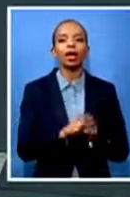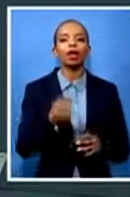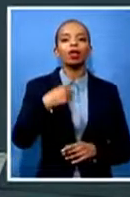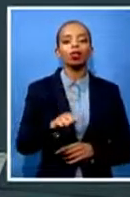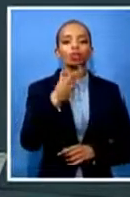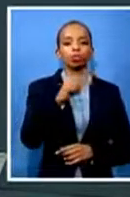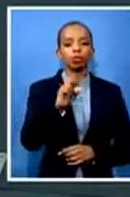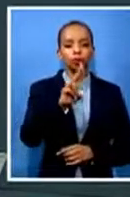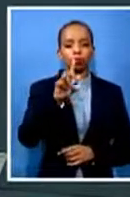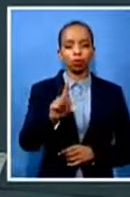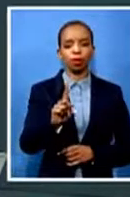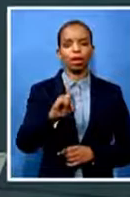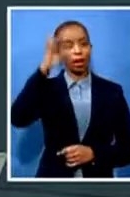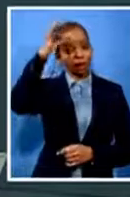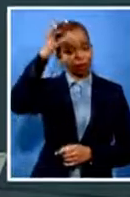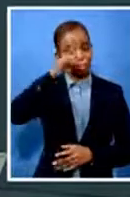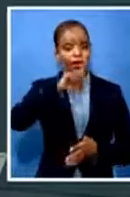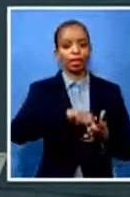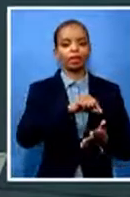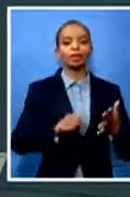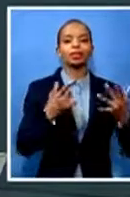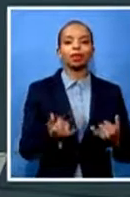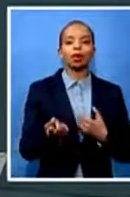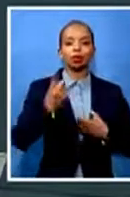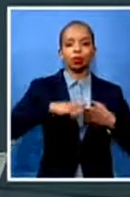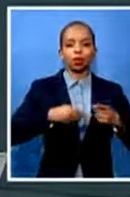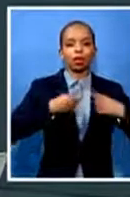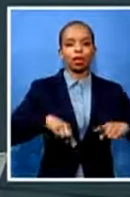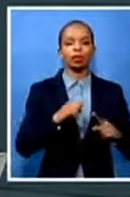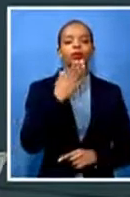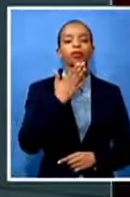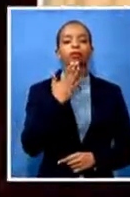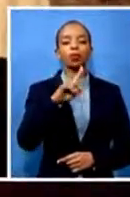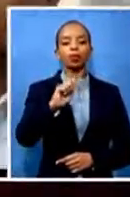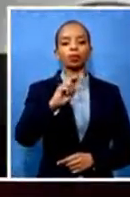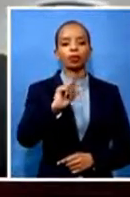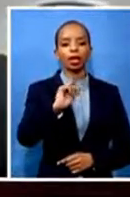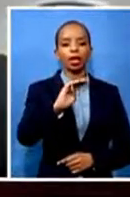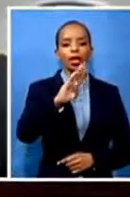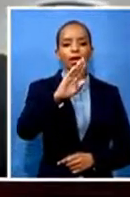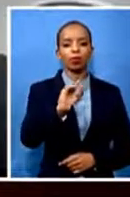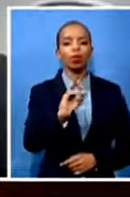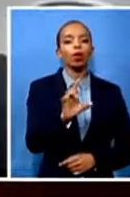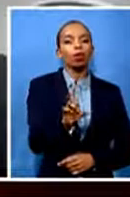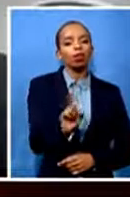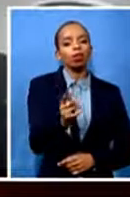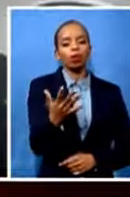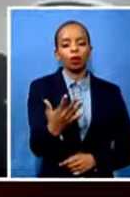joined by Thabo Man-yoni, the chairperson of the Municipal Demarcation Board. Mr. Man-yoni, thank you very much indeed for your time.